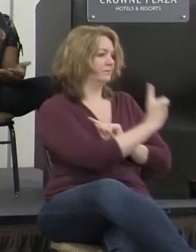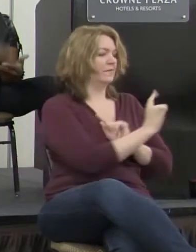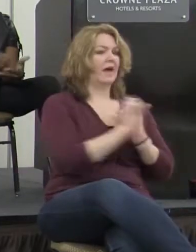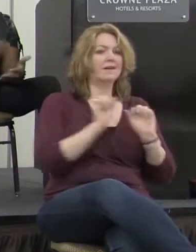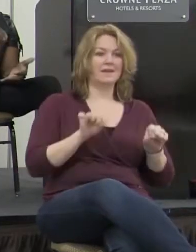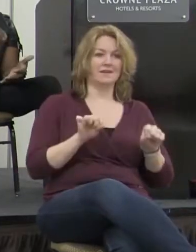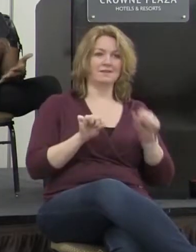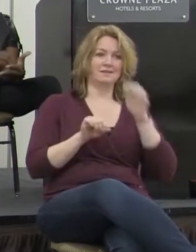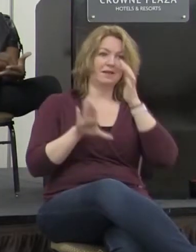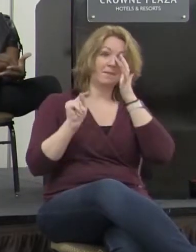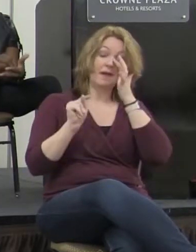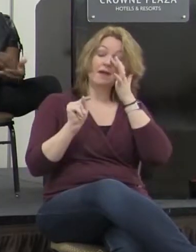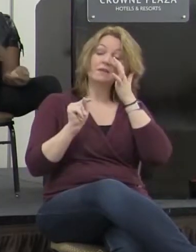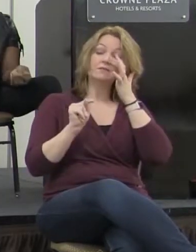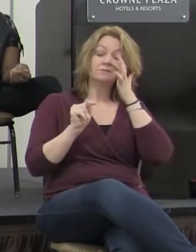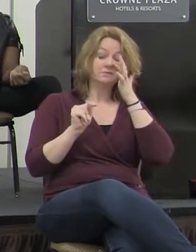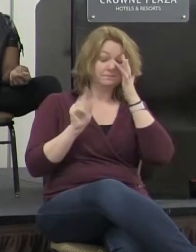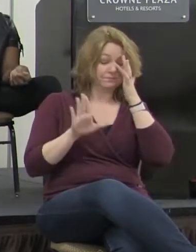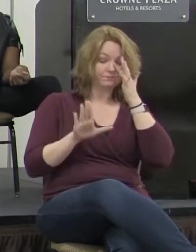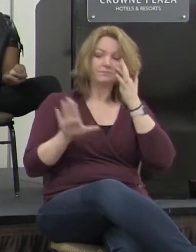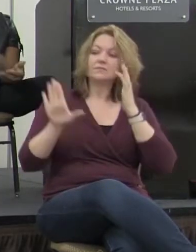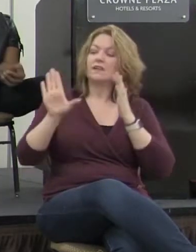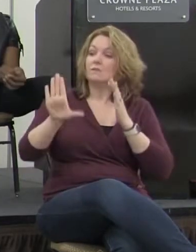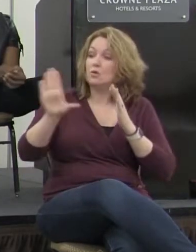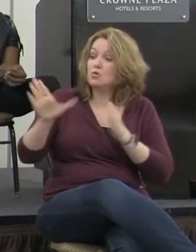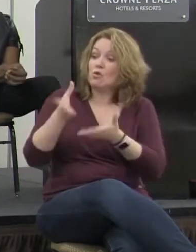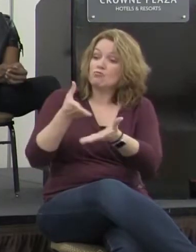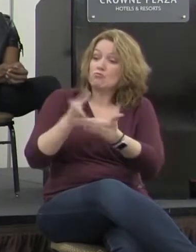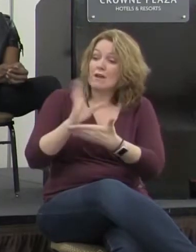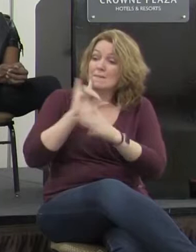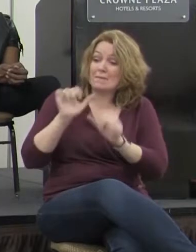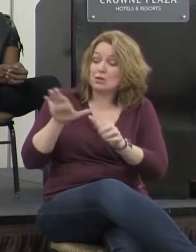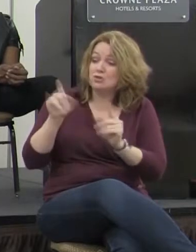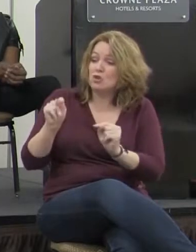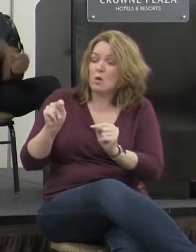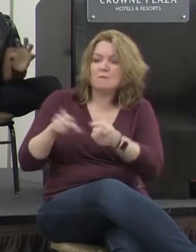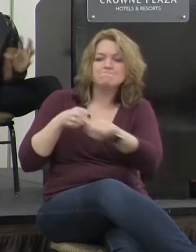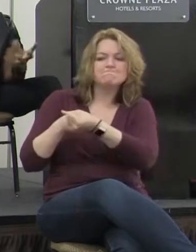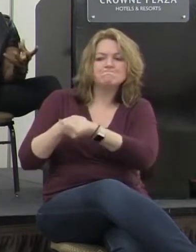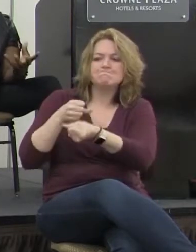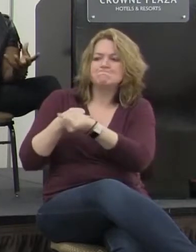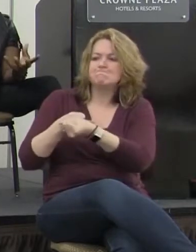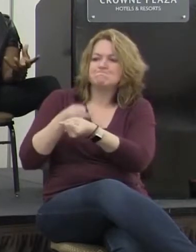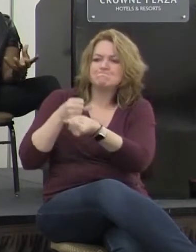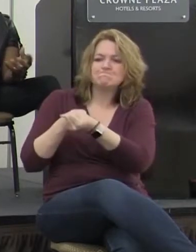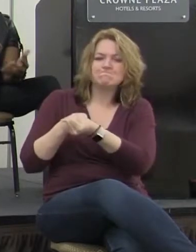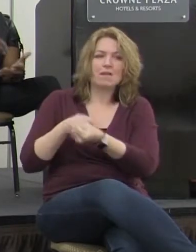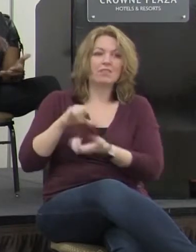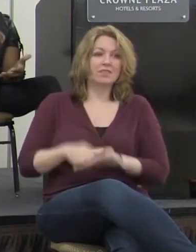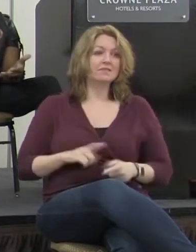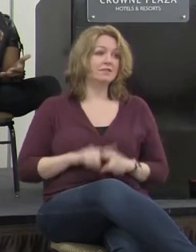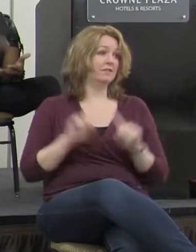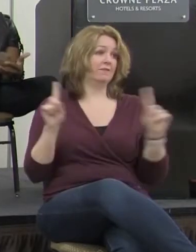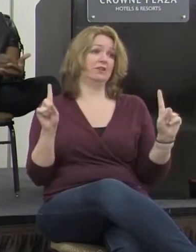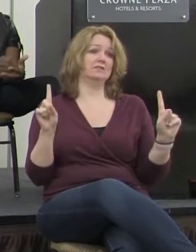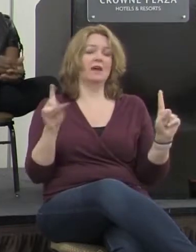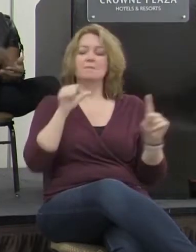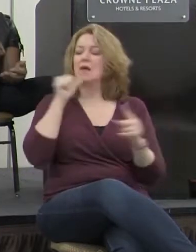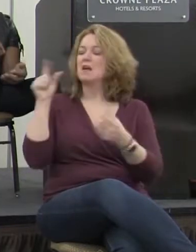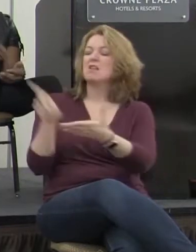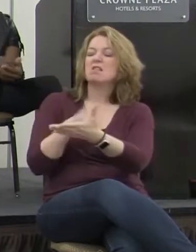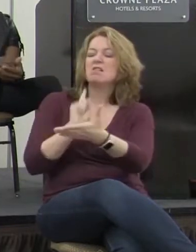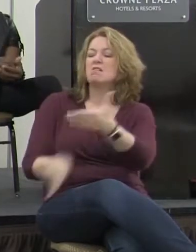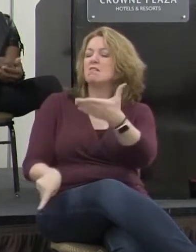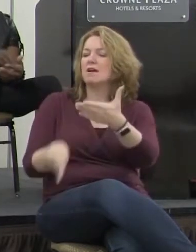but I will fight till the end for your right to be able to do it. And I think that is what makes a difference. I'm not going to criticize